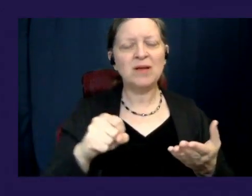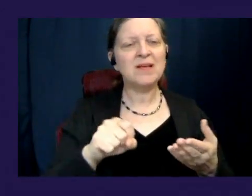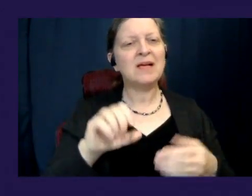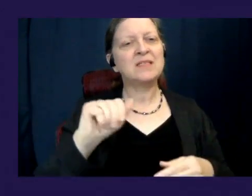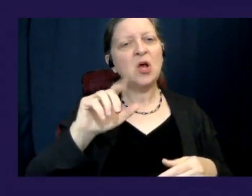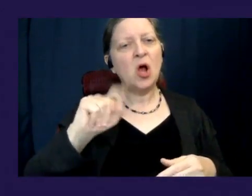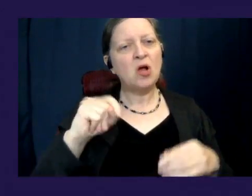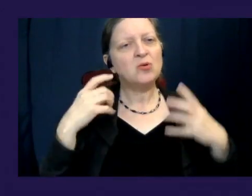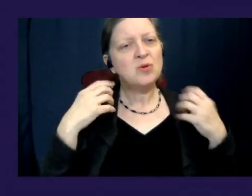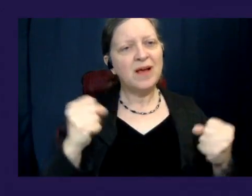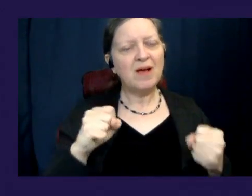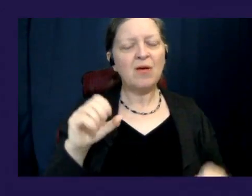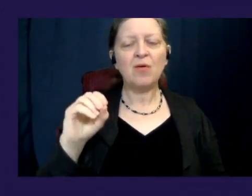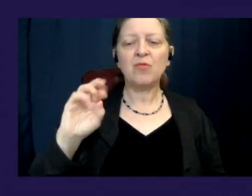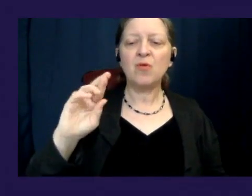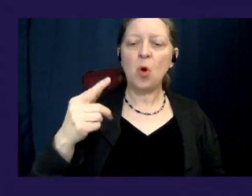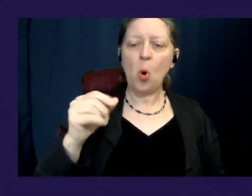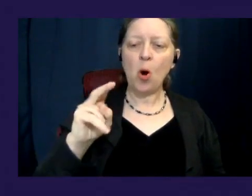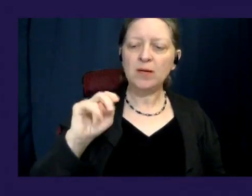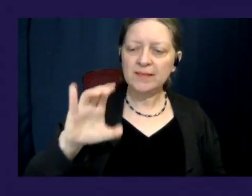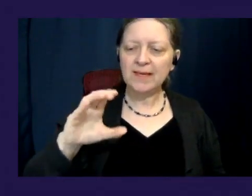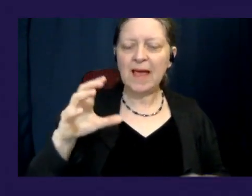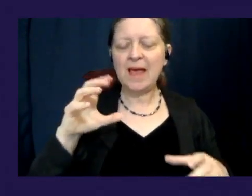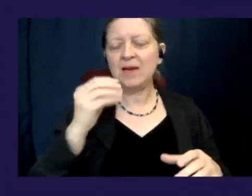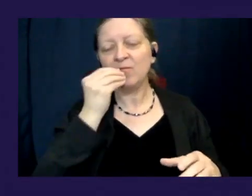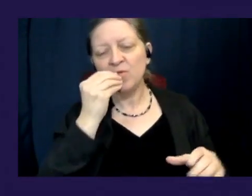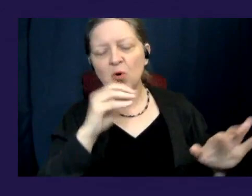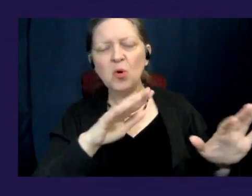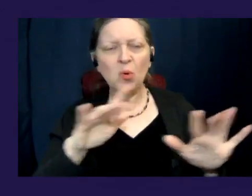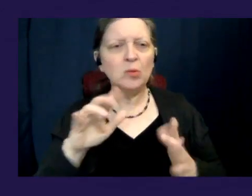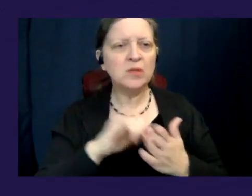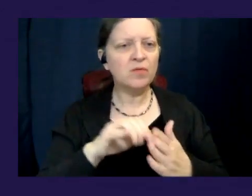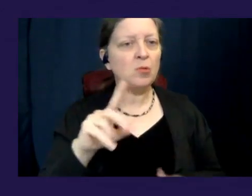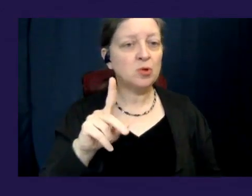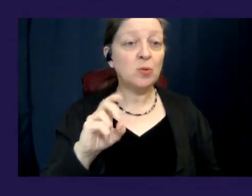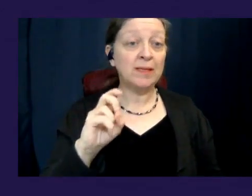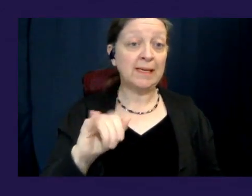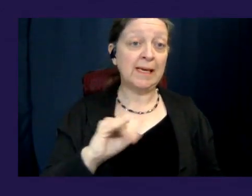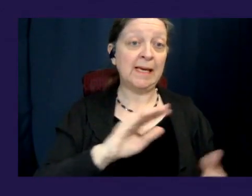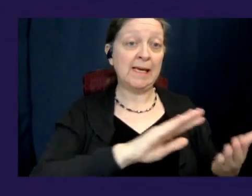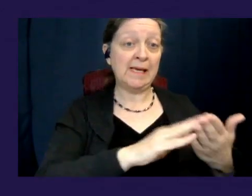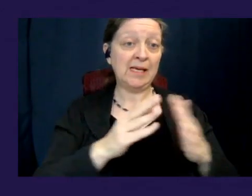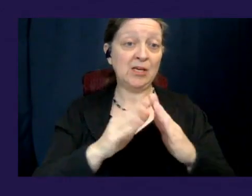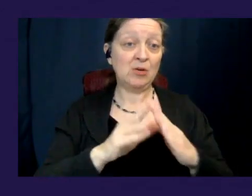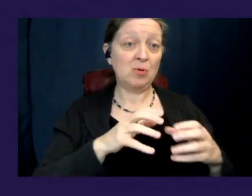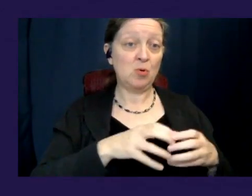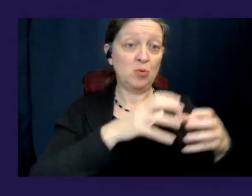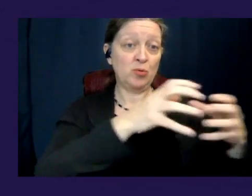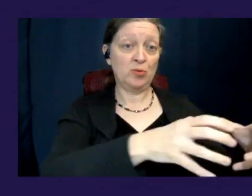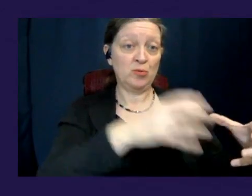alternative health, those were very key communities for the parenting